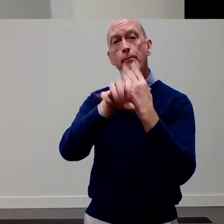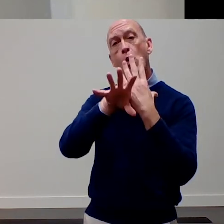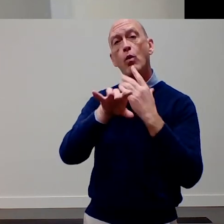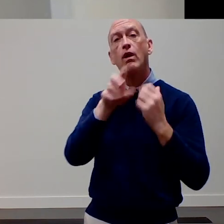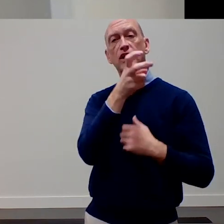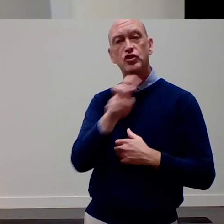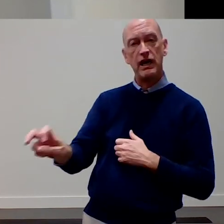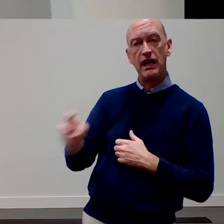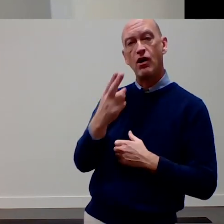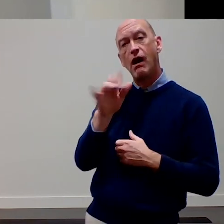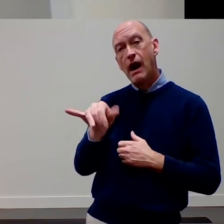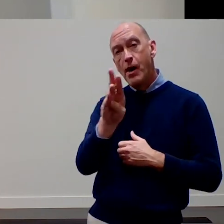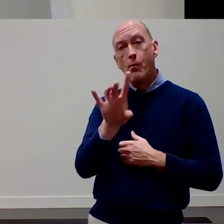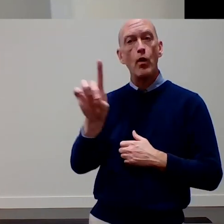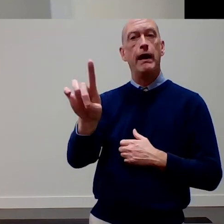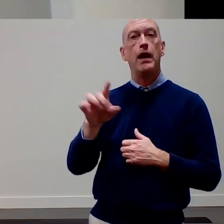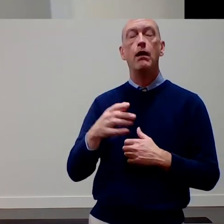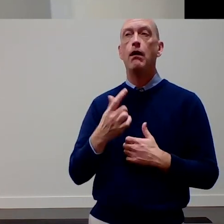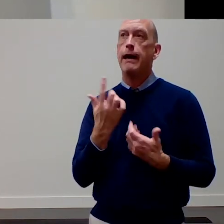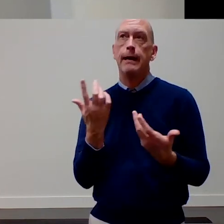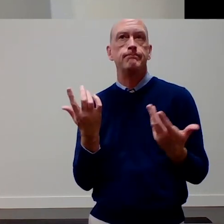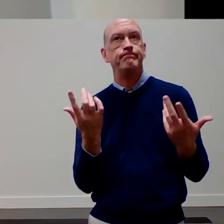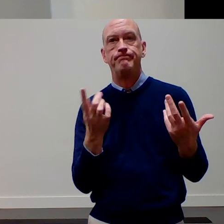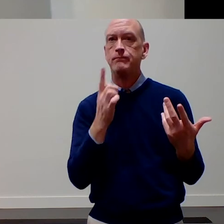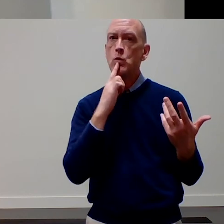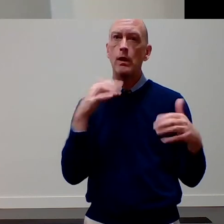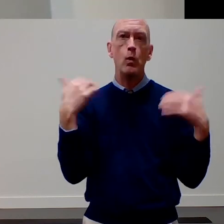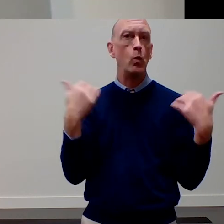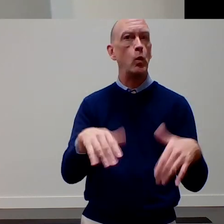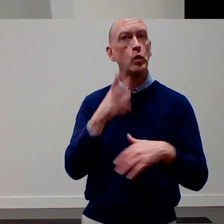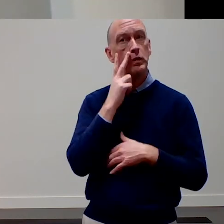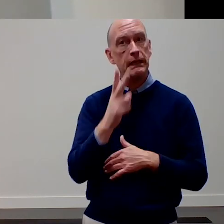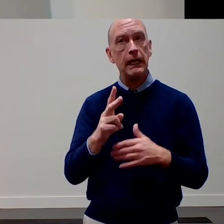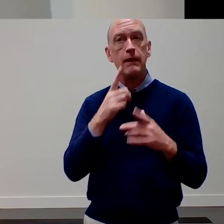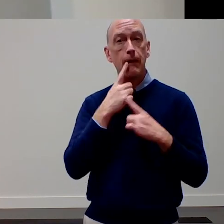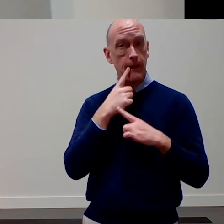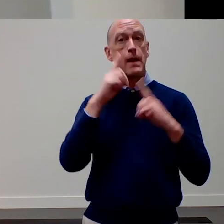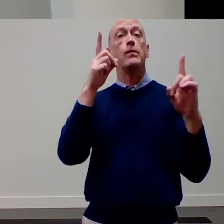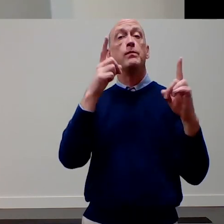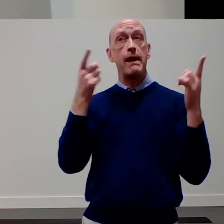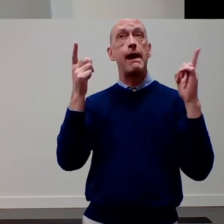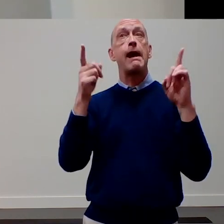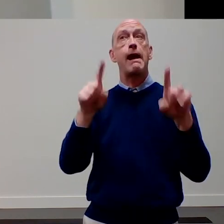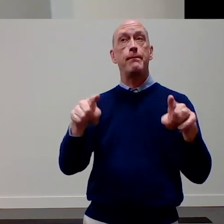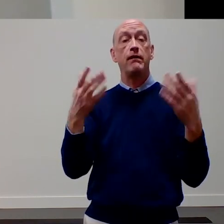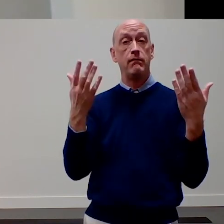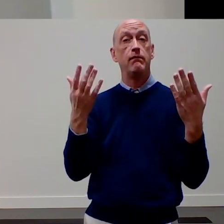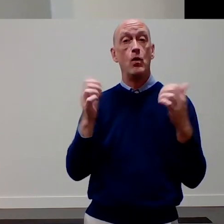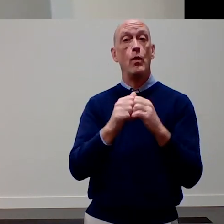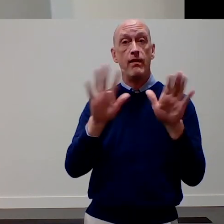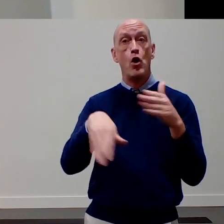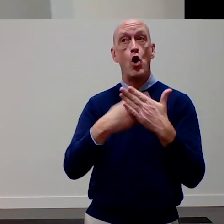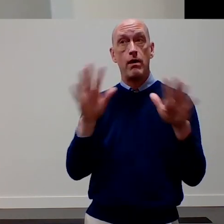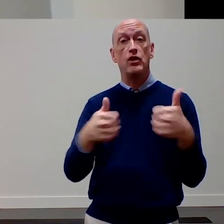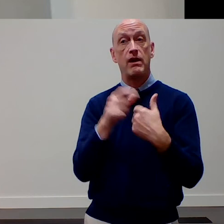health of our students, teachers, and staff by holding classes for roughly 500 or more students in one building, with a district consisting